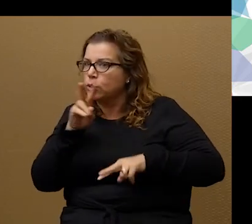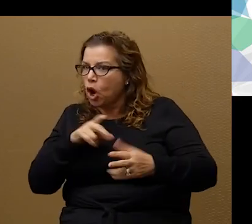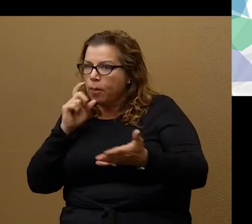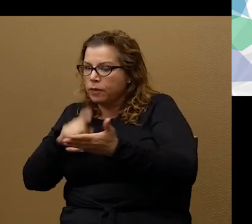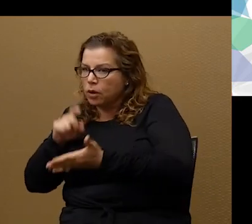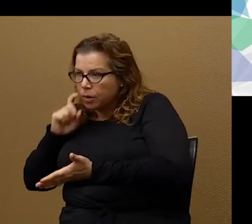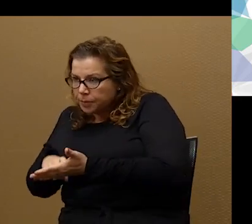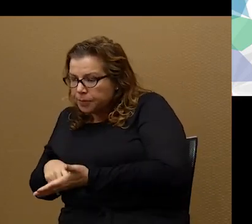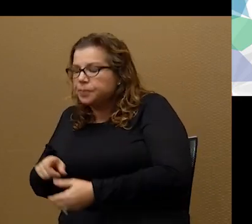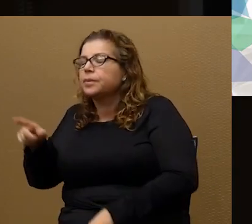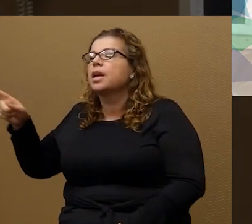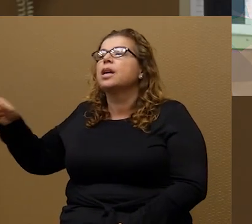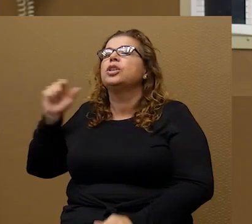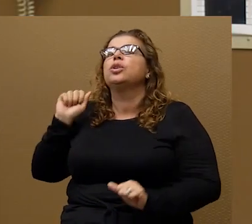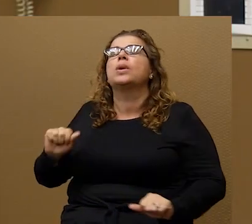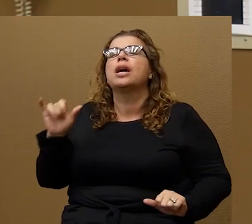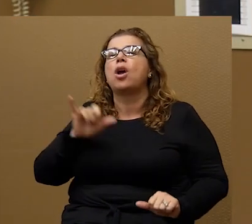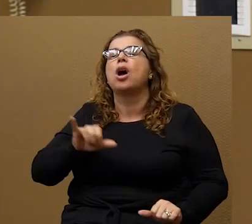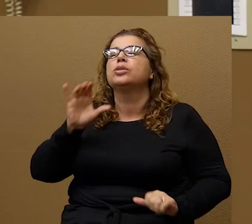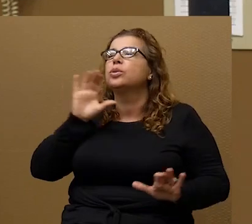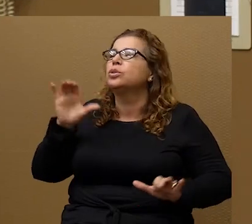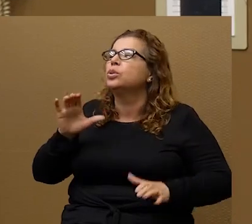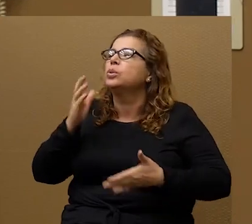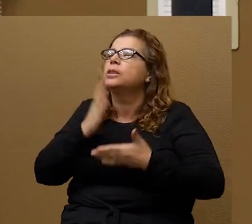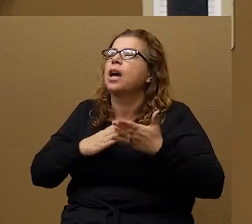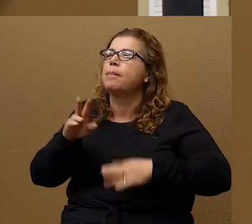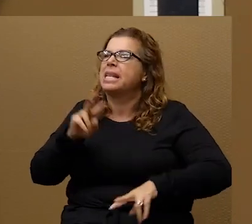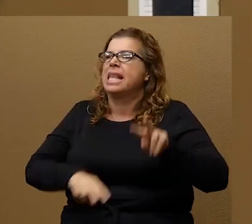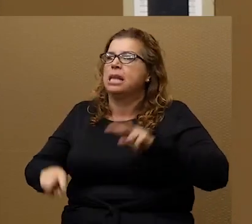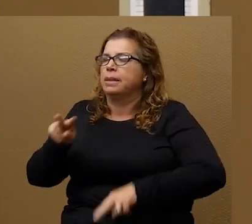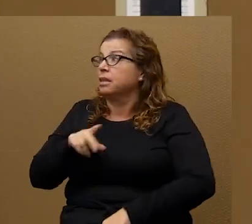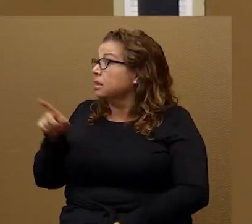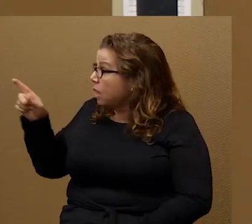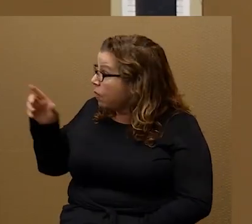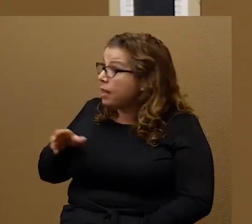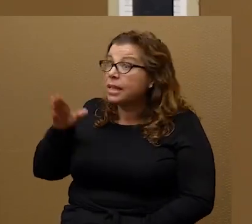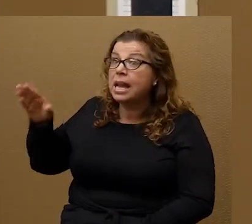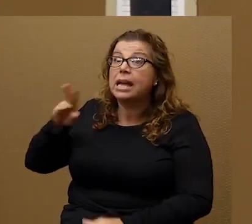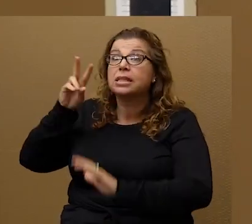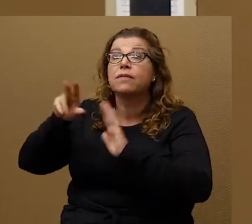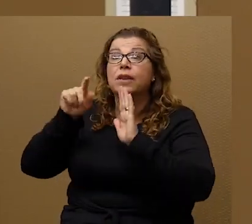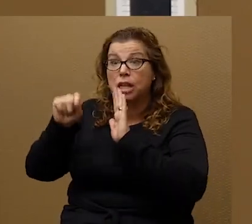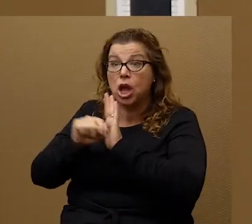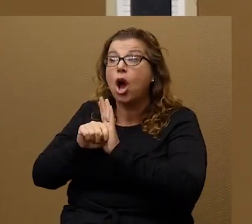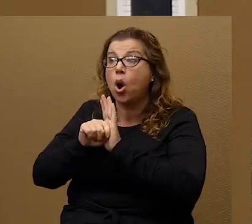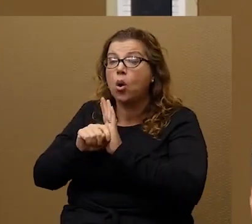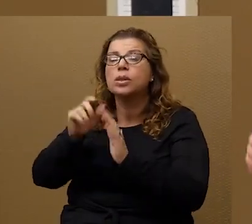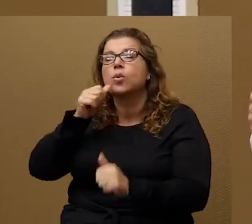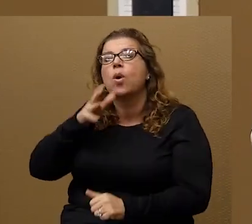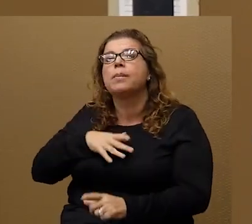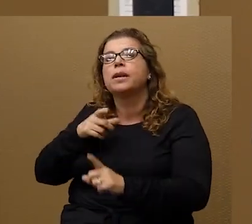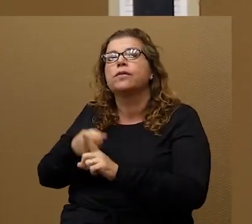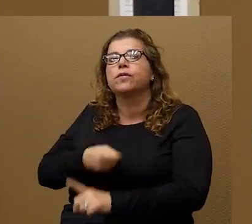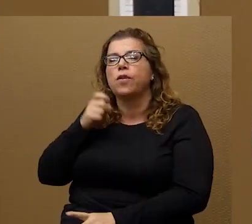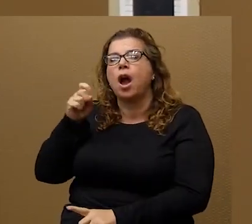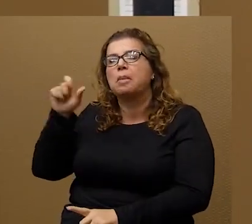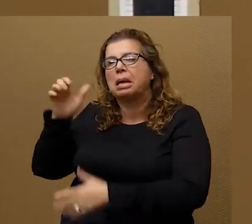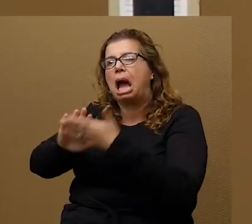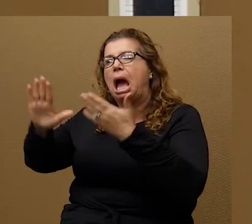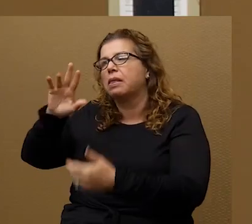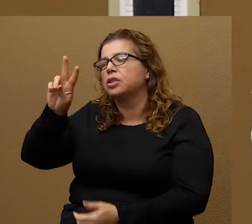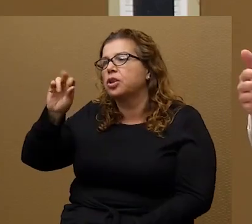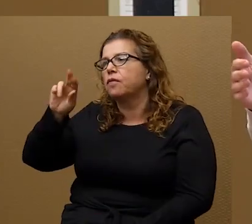preference assessments. So this next video is a woman out of Vanderbilt University, and she's doing a